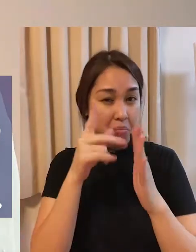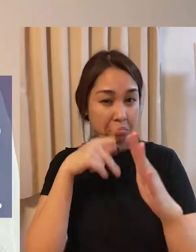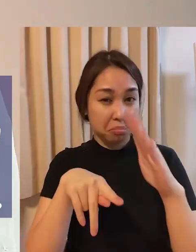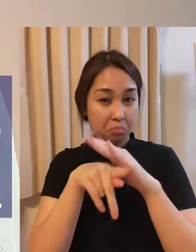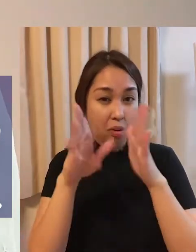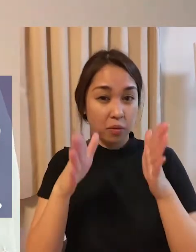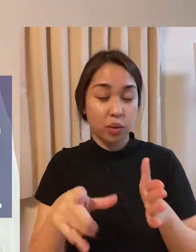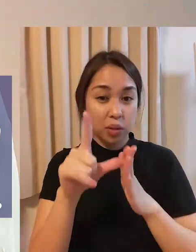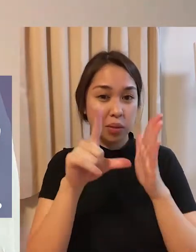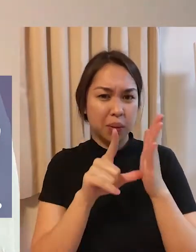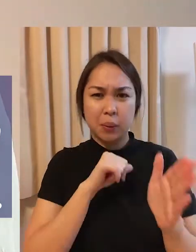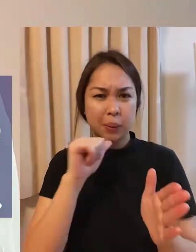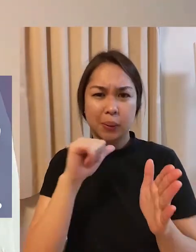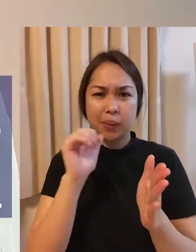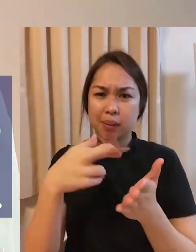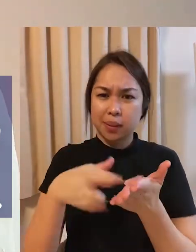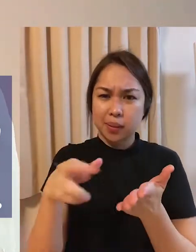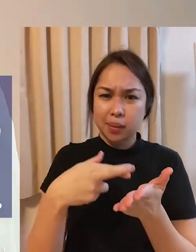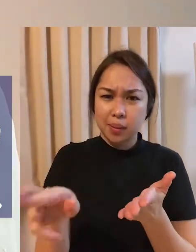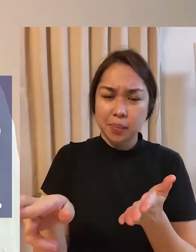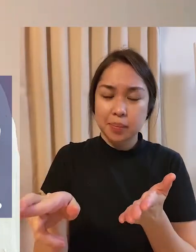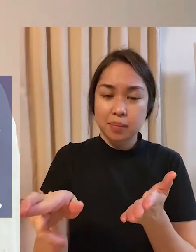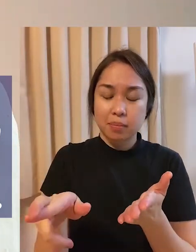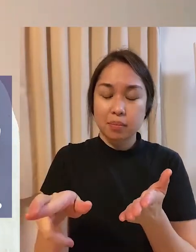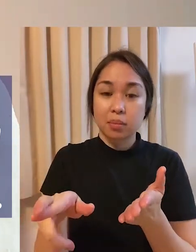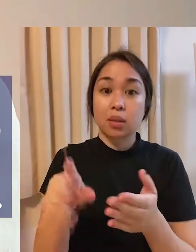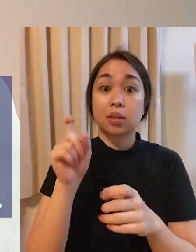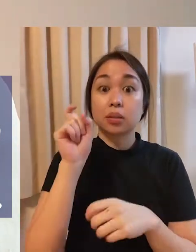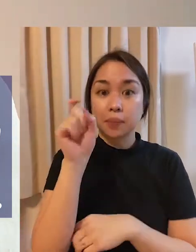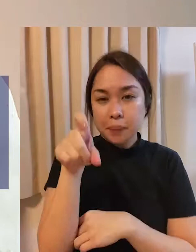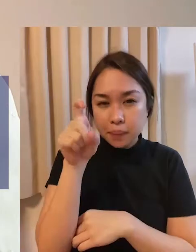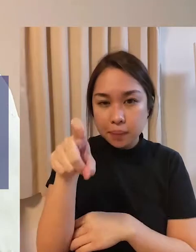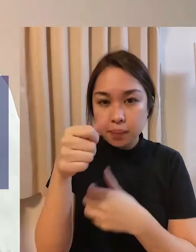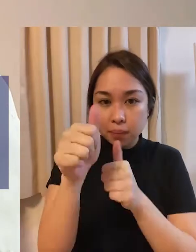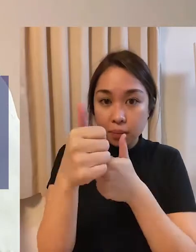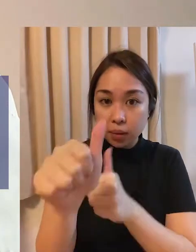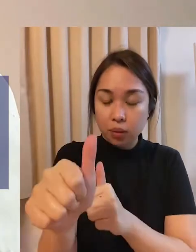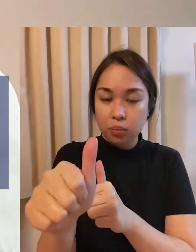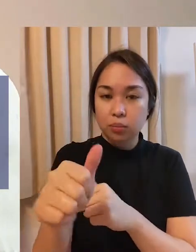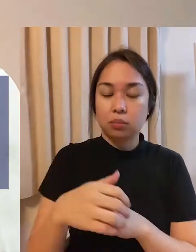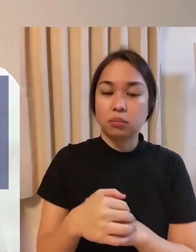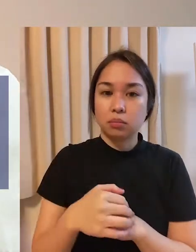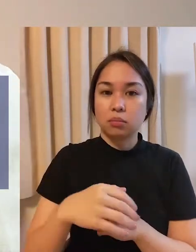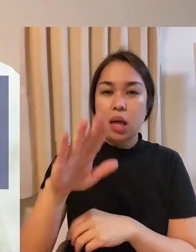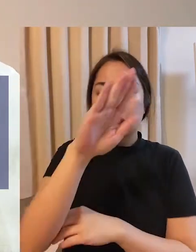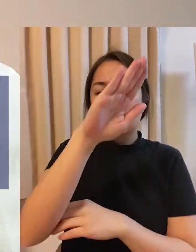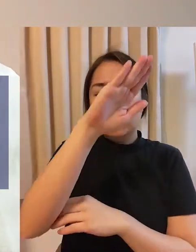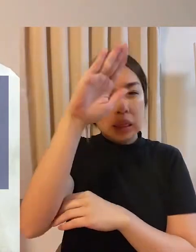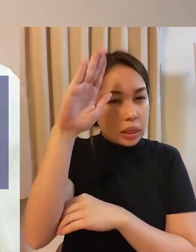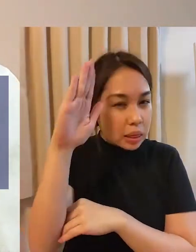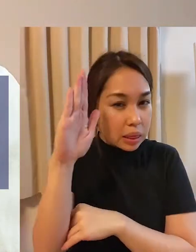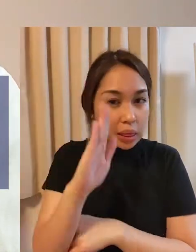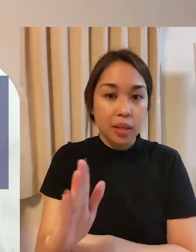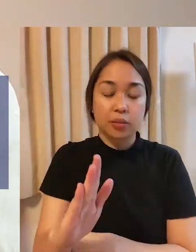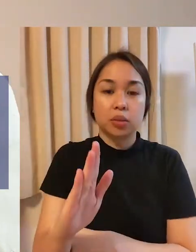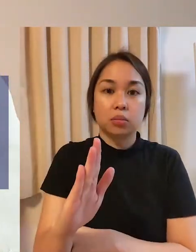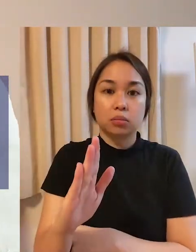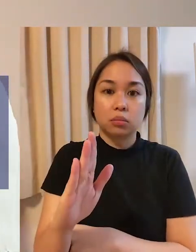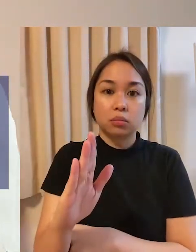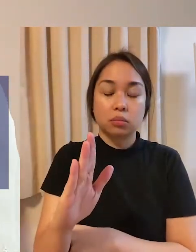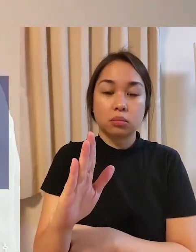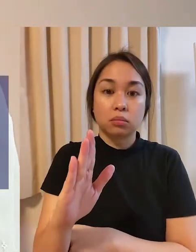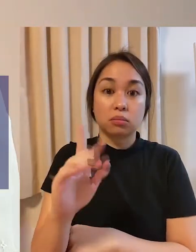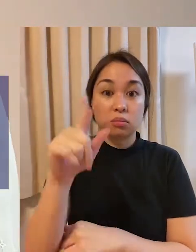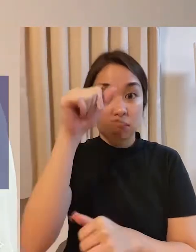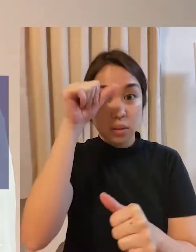prophets. I have not come to abolish them, but to fulfill them. I tell you the truth, until heaven and earth